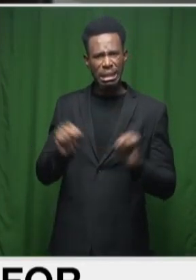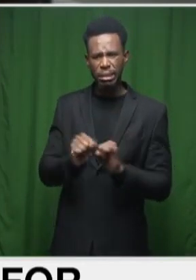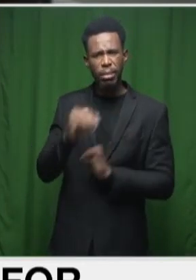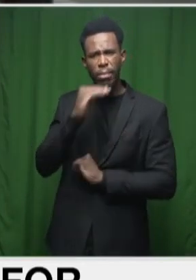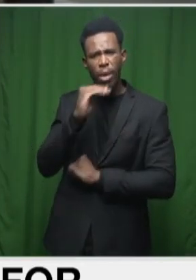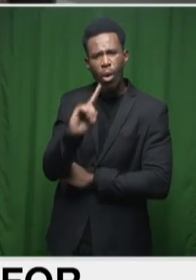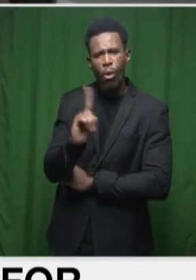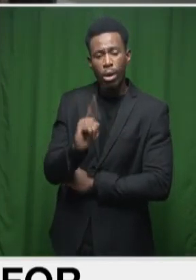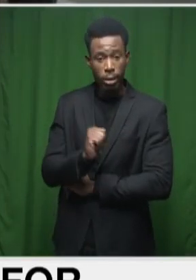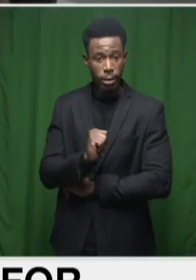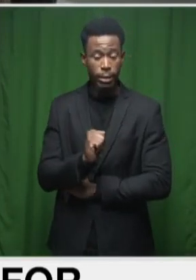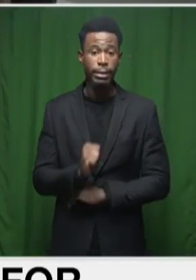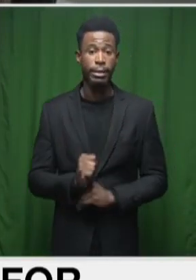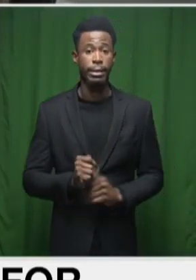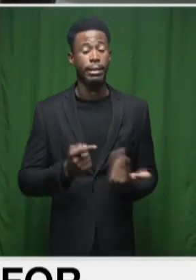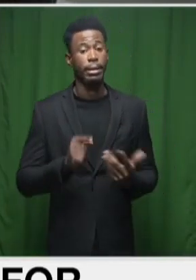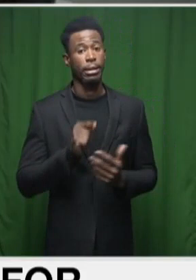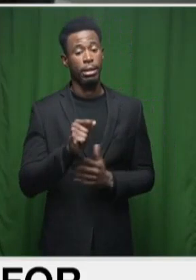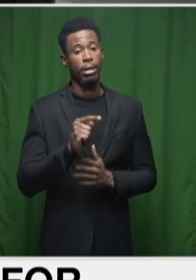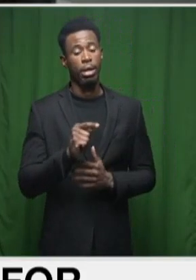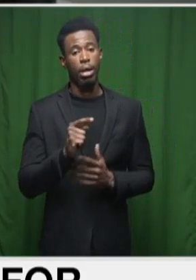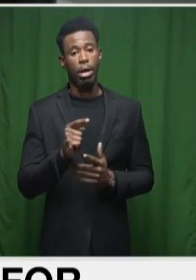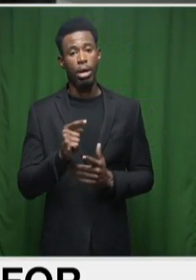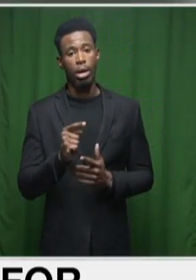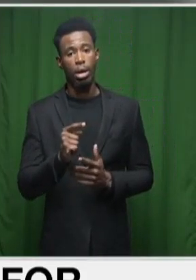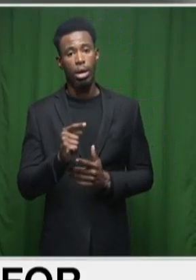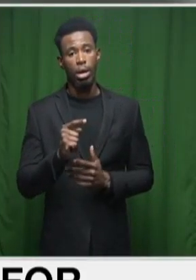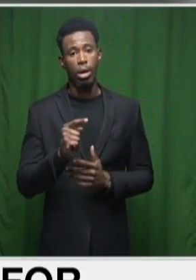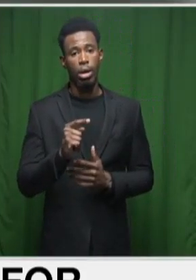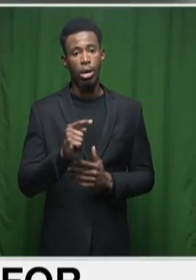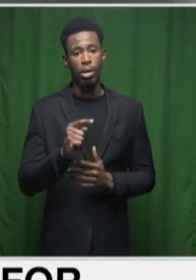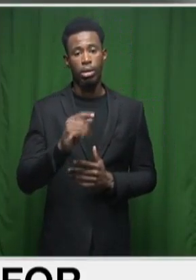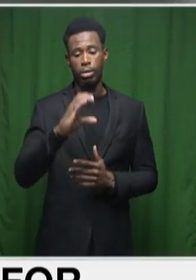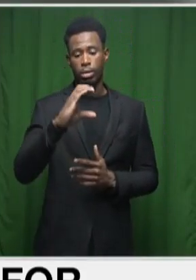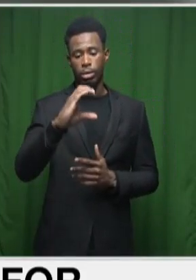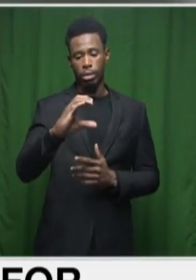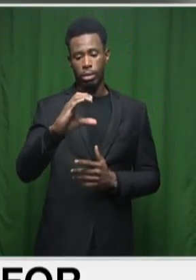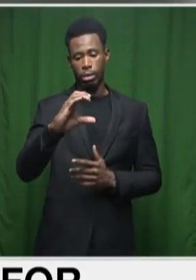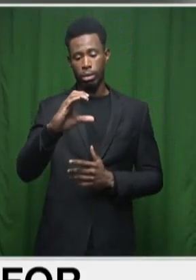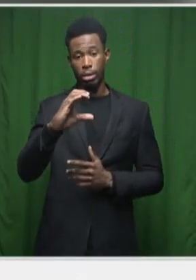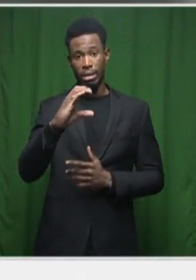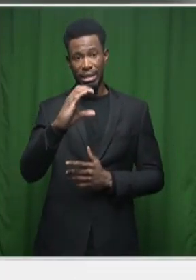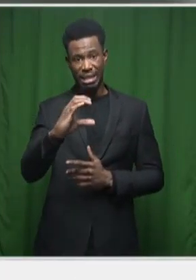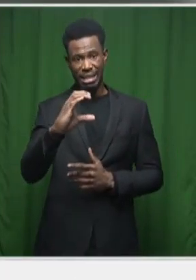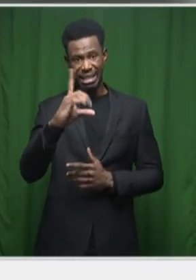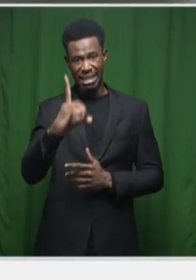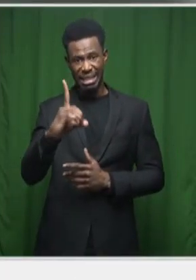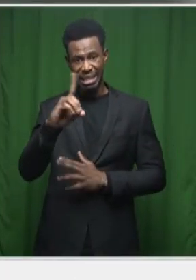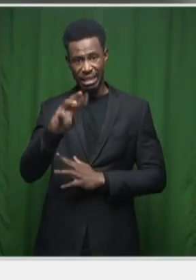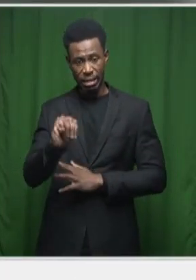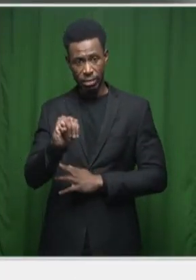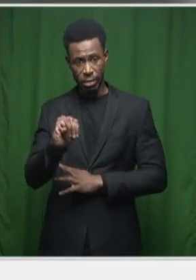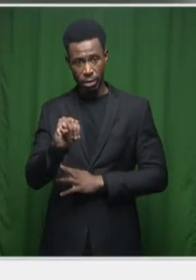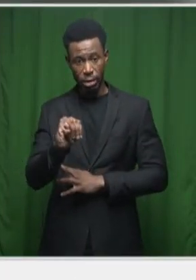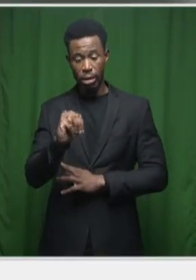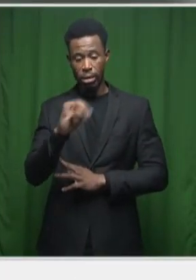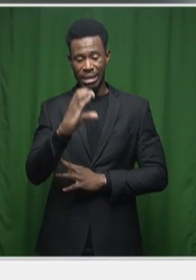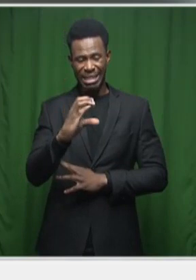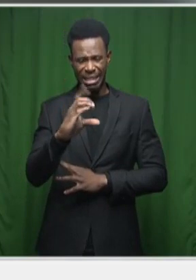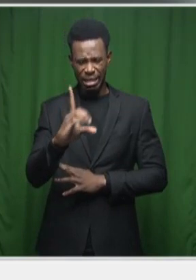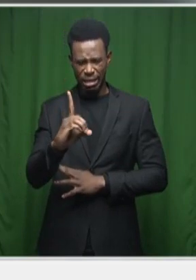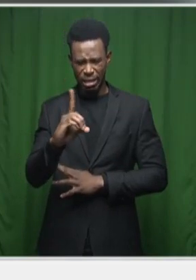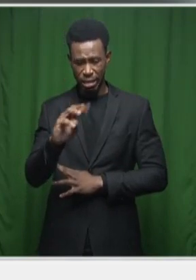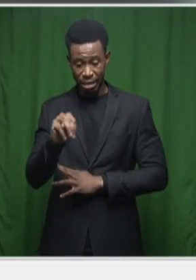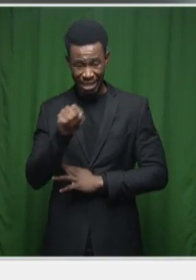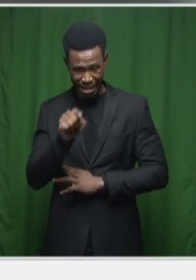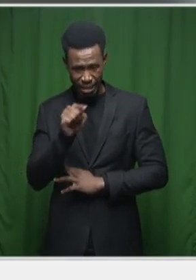So the carbon border adjustment mechanism, short for CBAM, so they usually call it CBAM. So is a